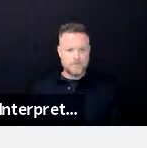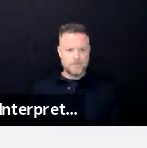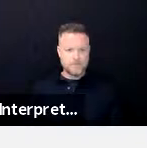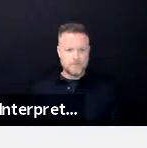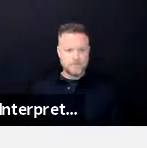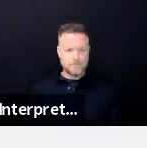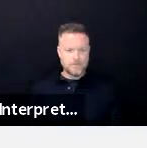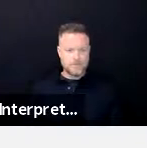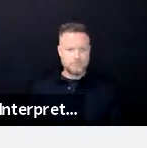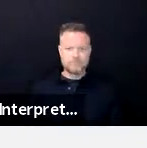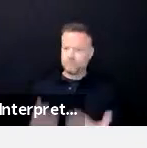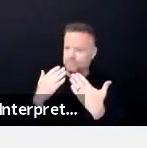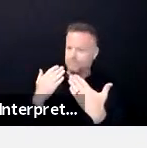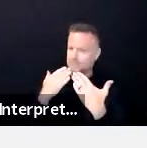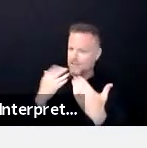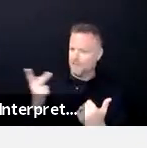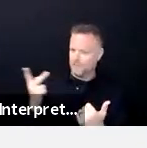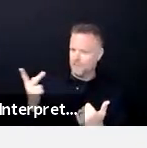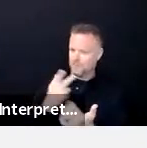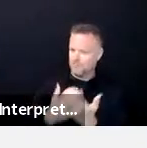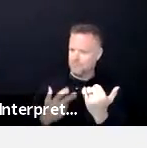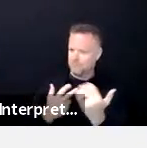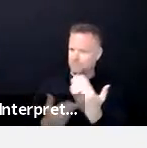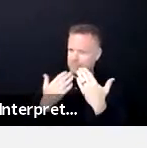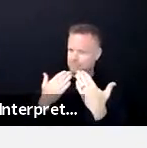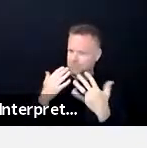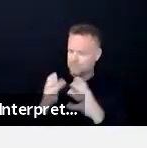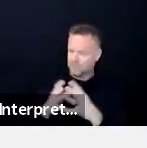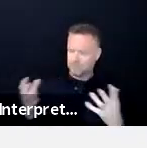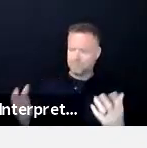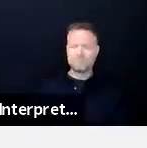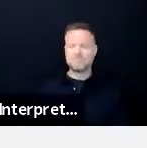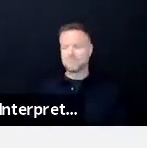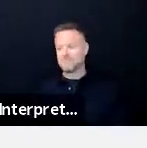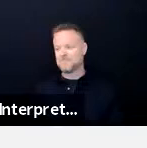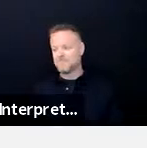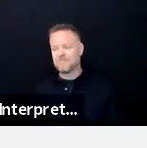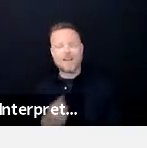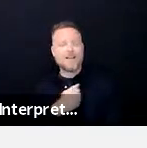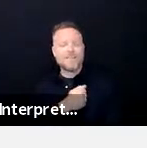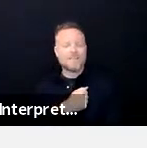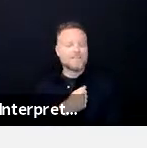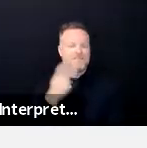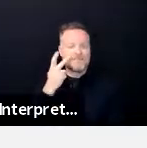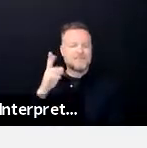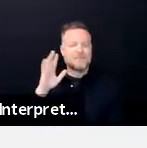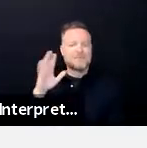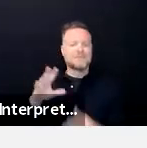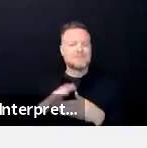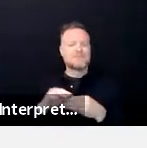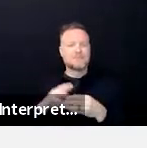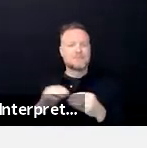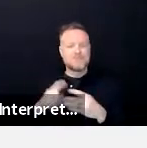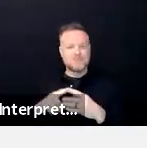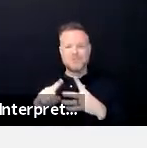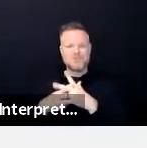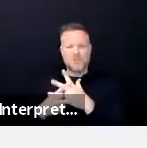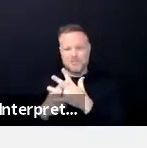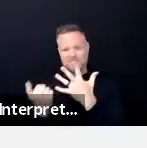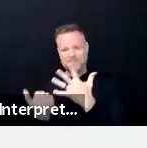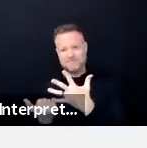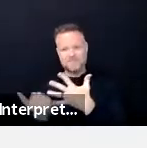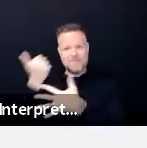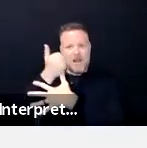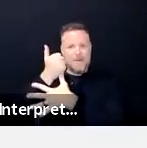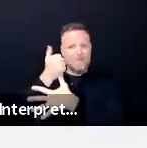Oh my gosh, thank you to both of you so much. You know, I just loved seeing that, and I loved that bottom up instead of top down,